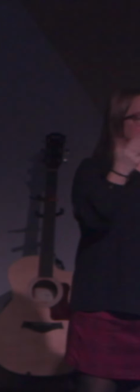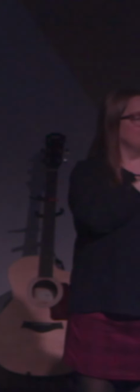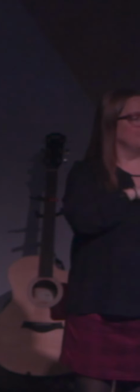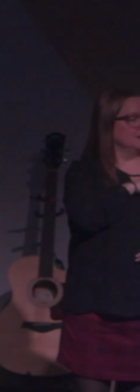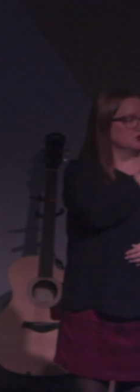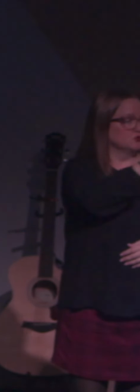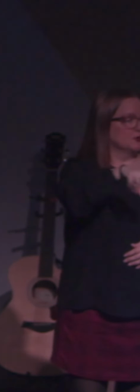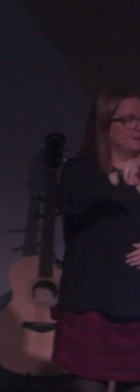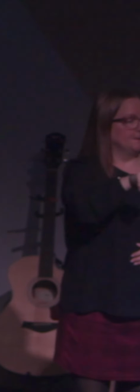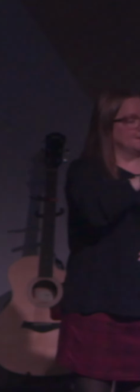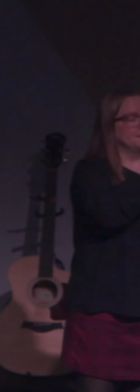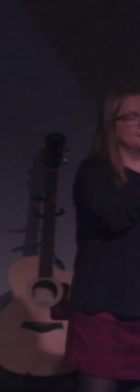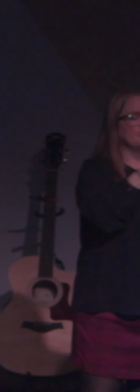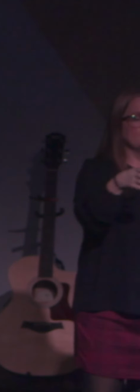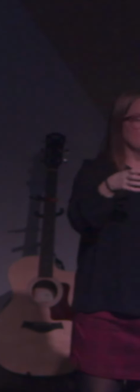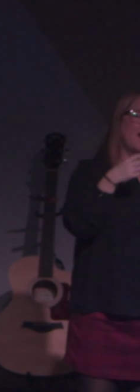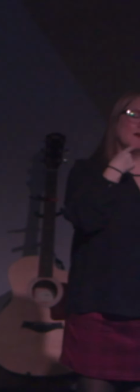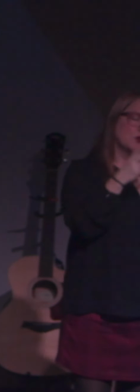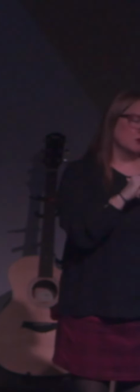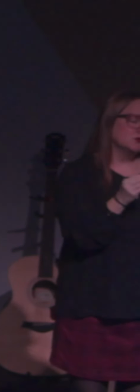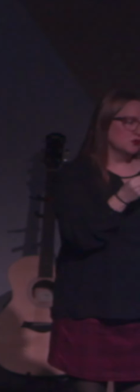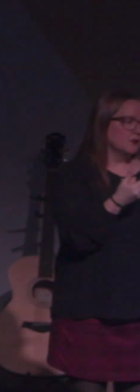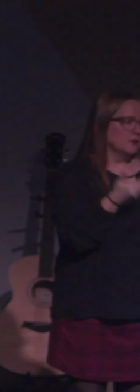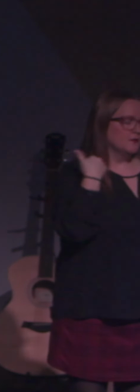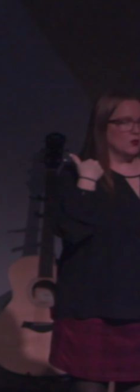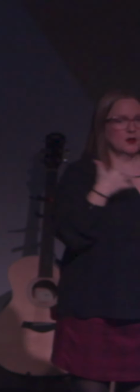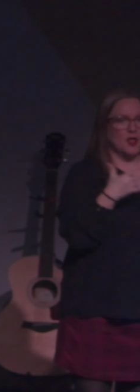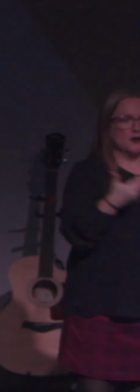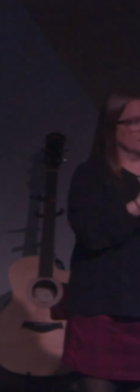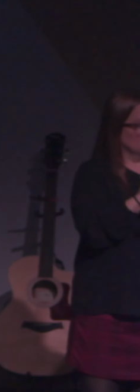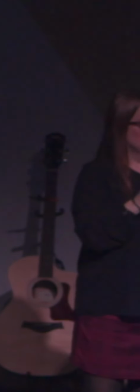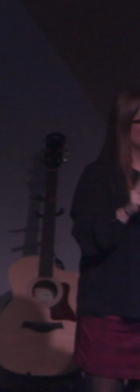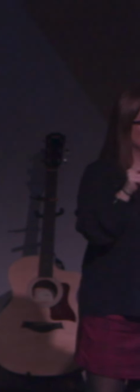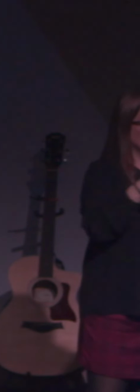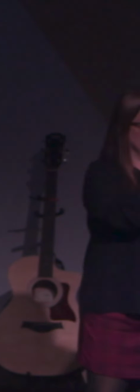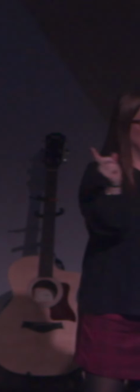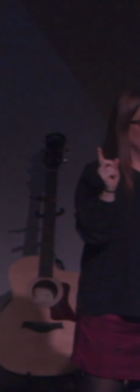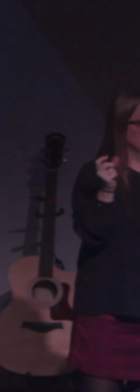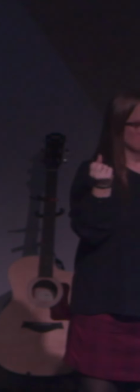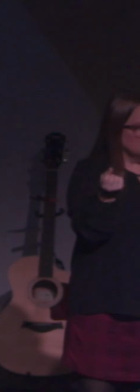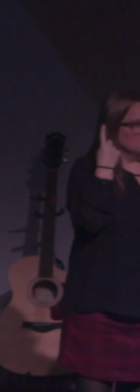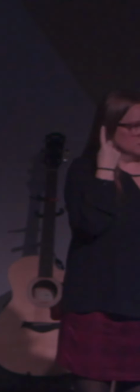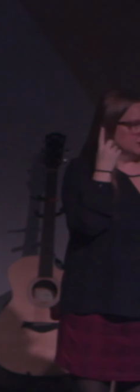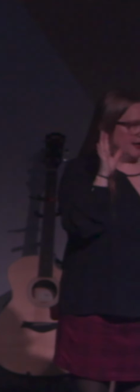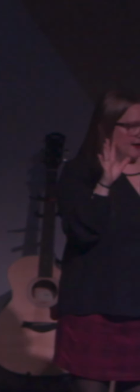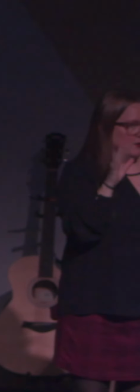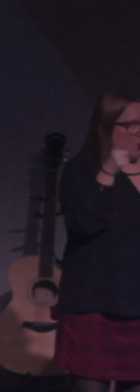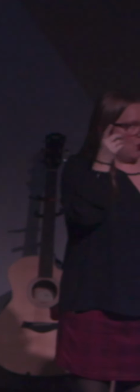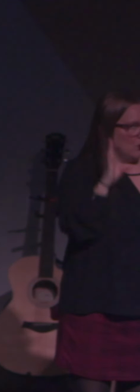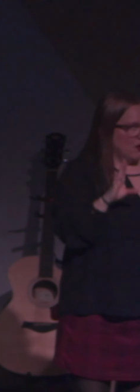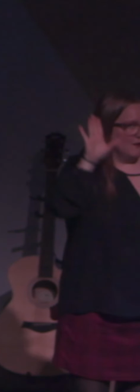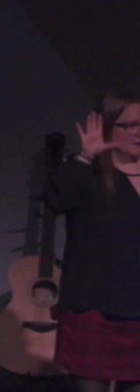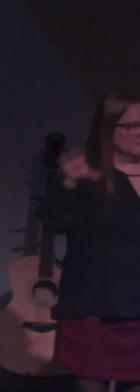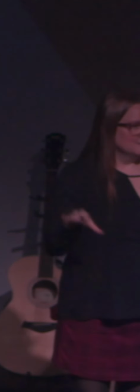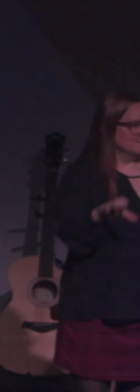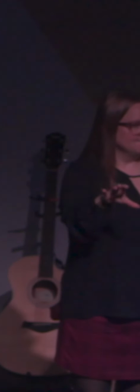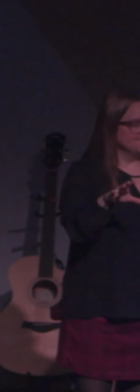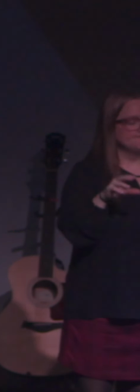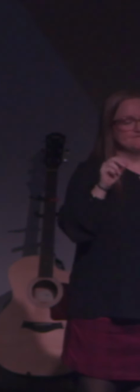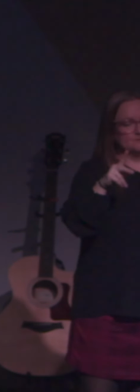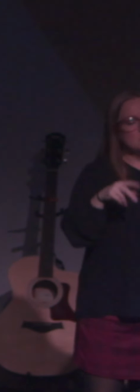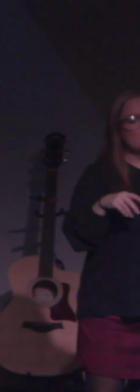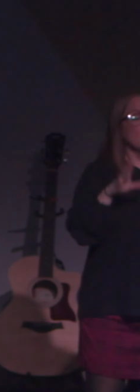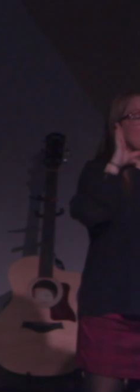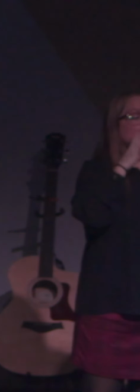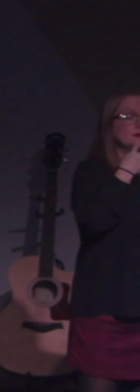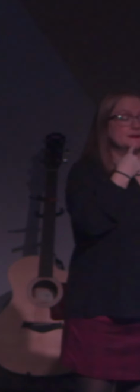trip. And I've told the story before, but I know there's a lot of new people here, and I think it's really important to understand what God does. And I want to